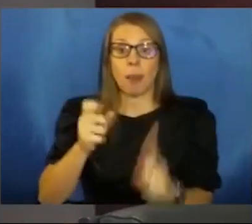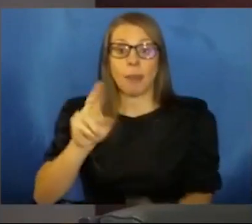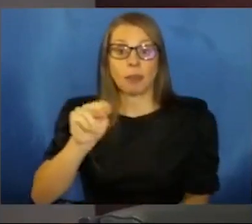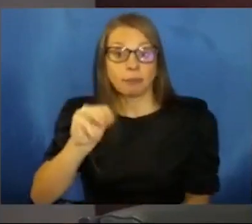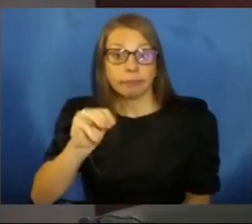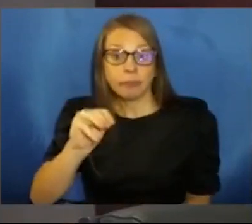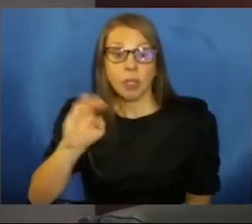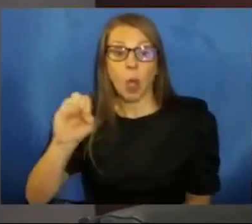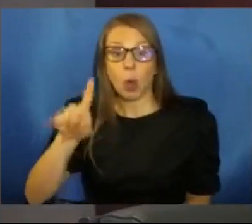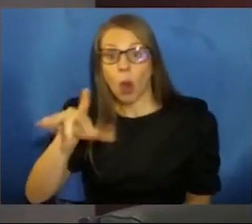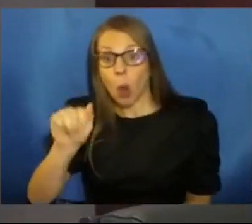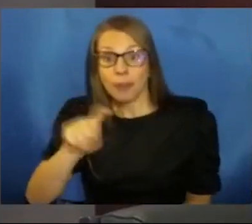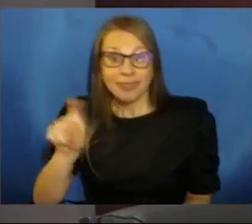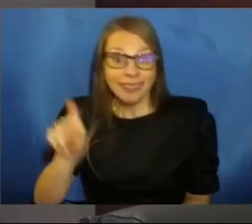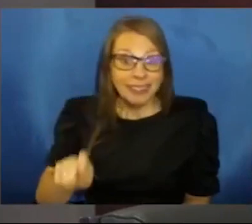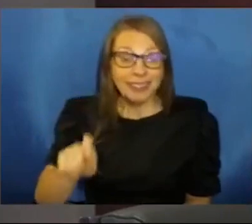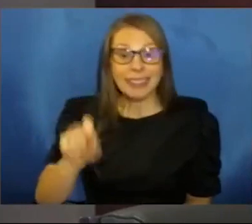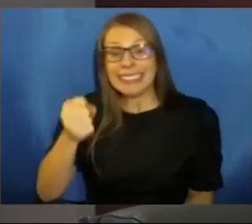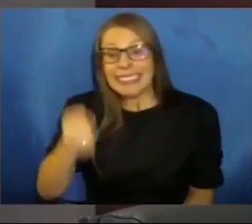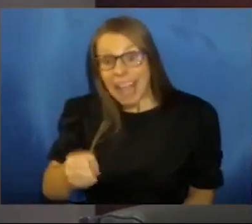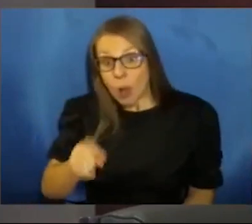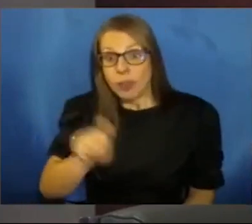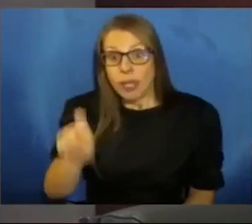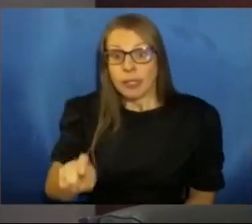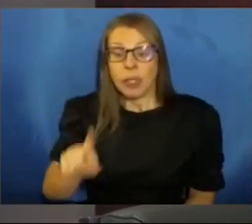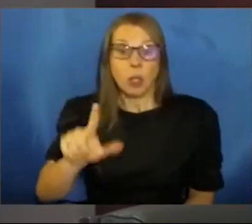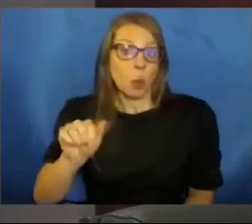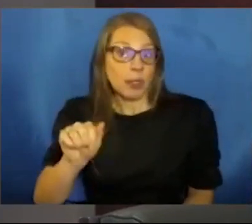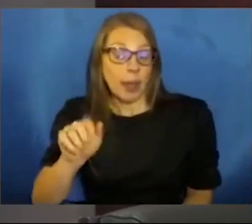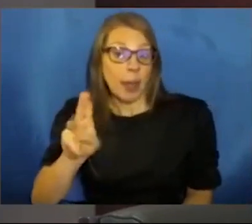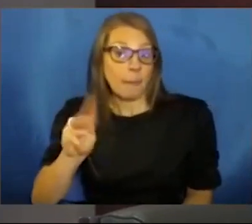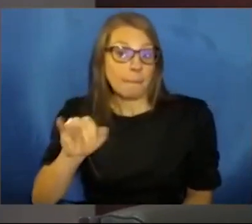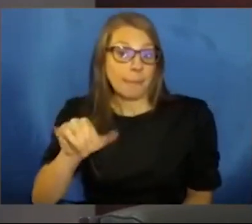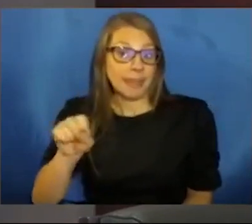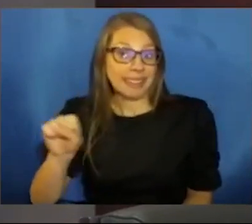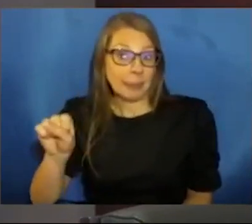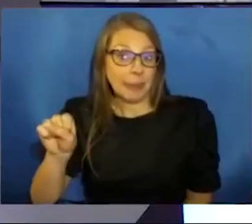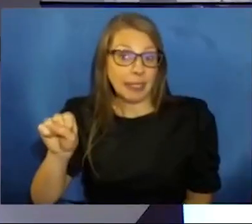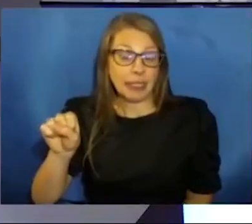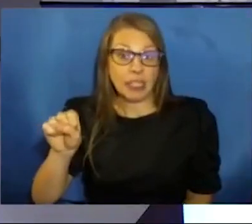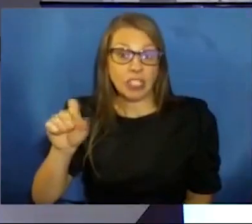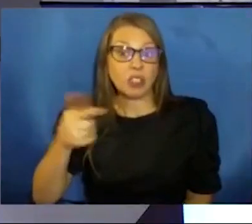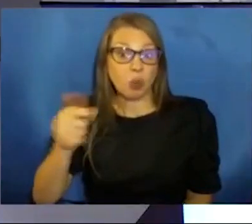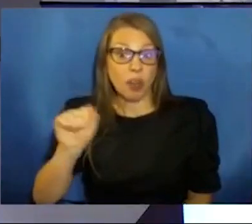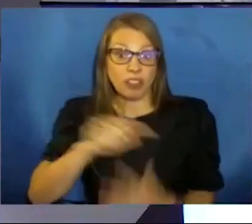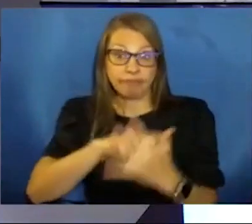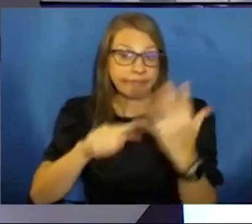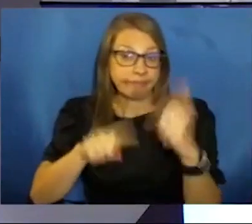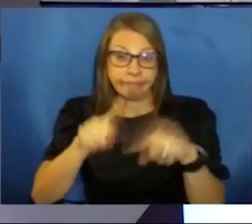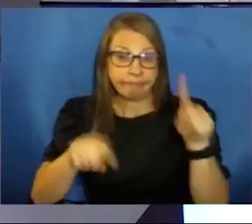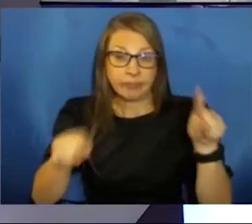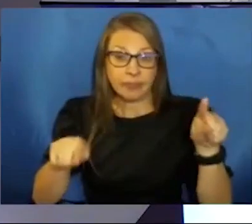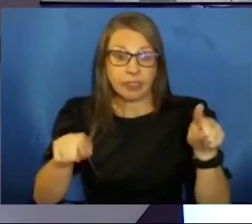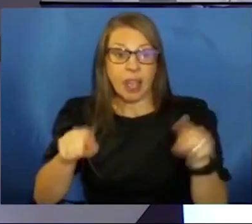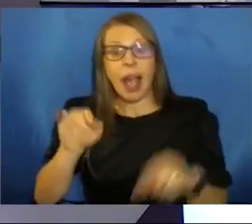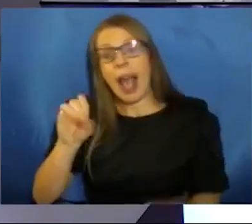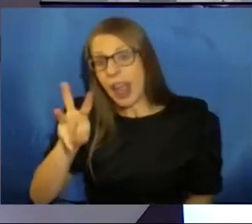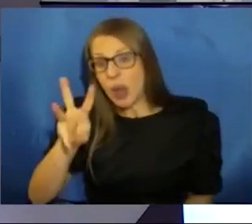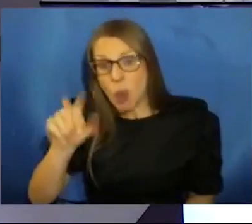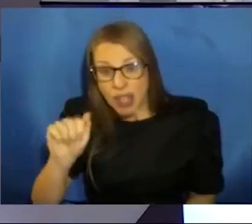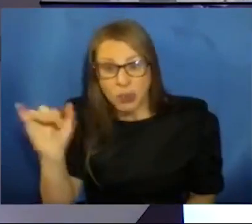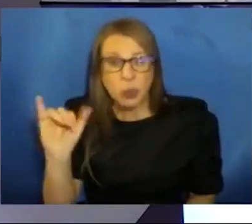the requests that we get. And those requests are coming, and again, it's not limited to us, not only from Kansas and Missouri, but we have